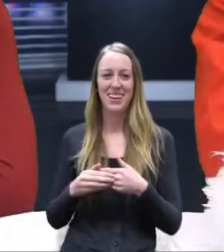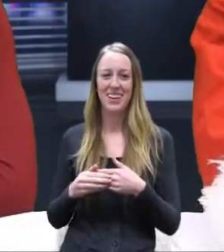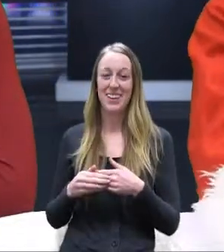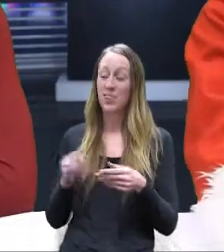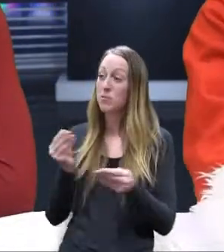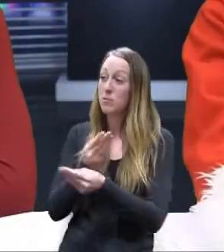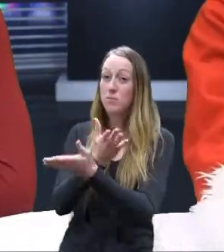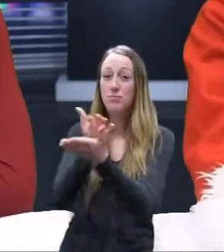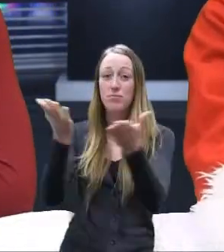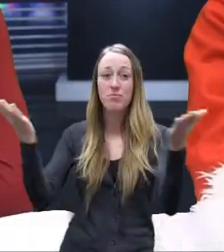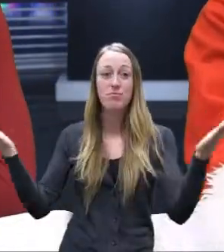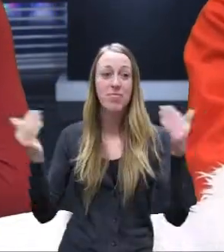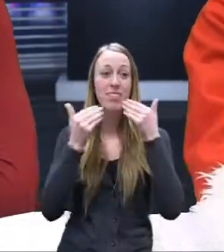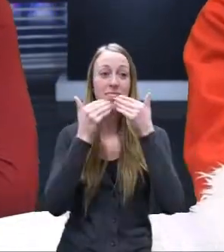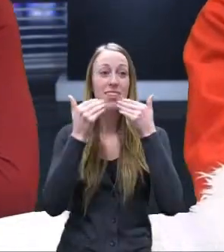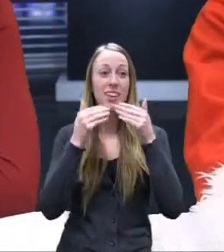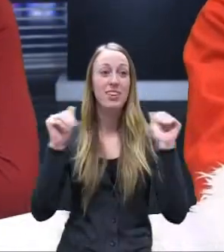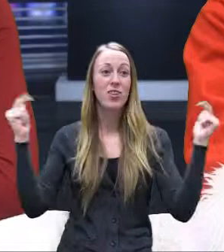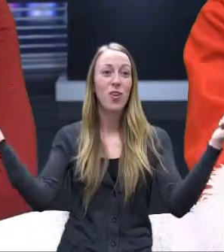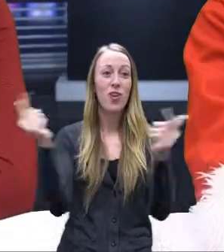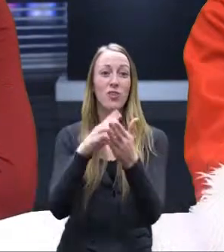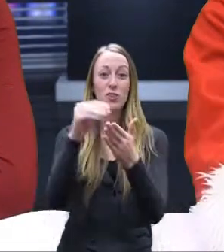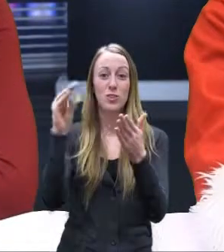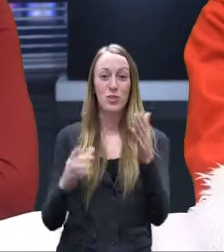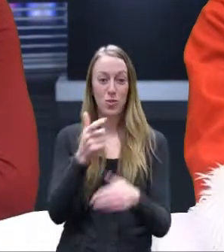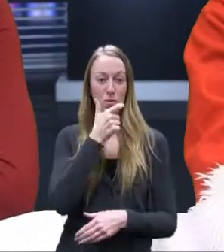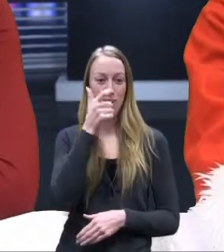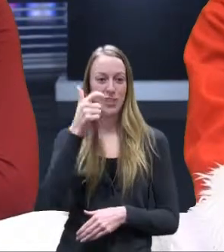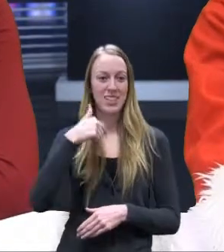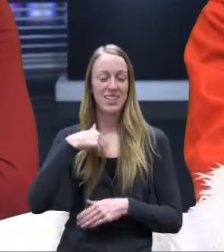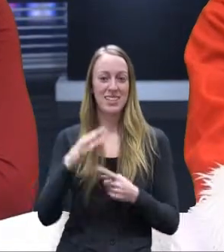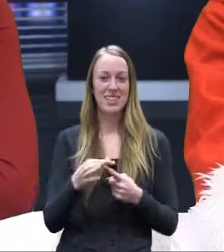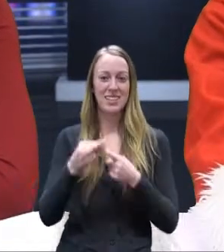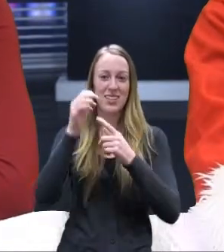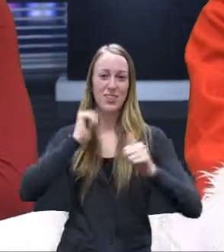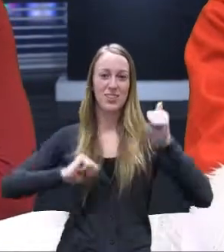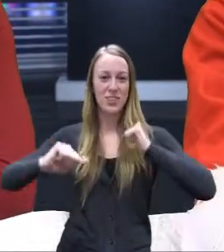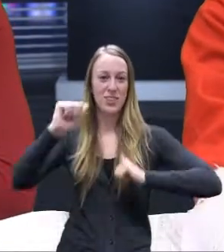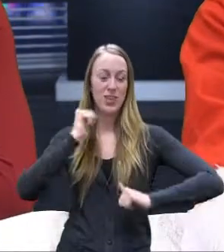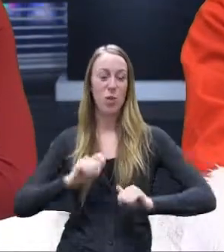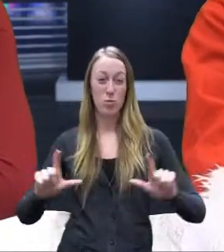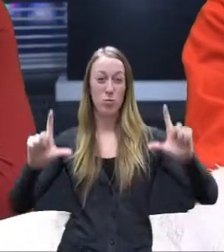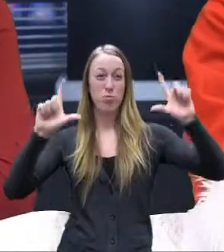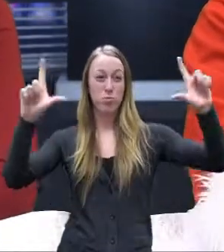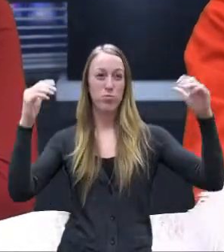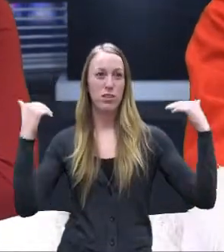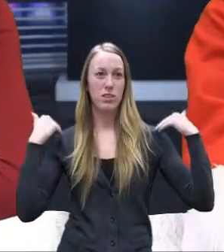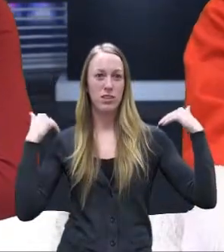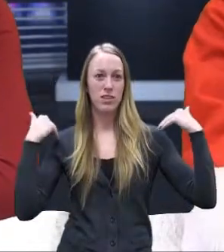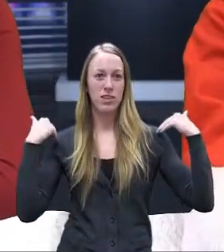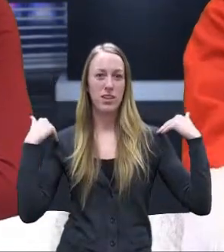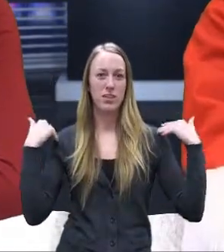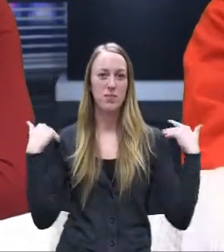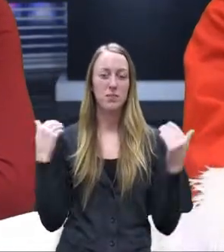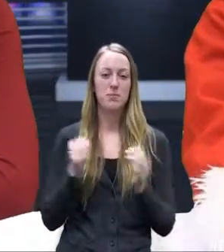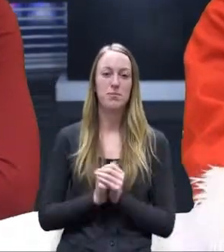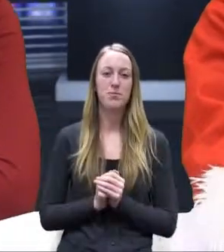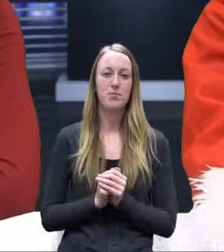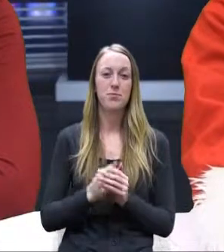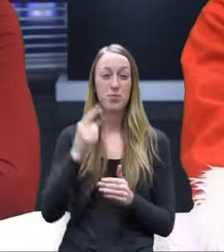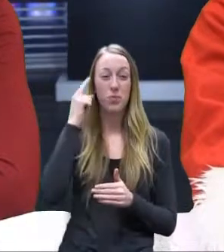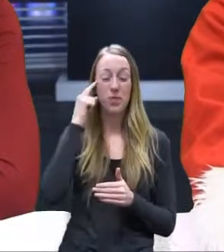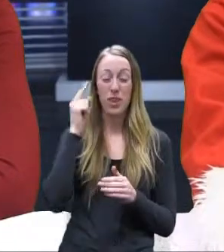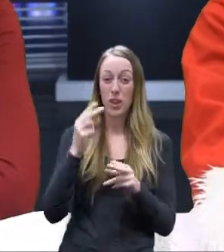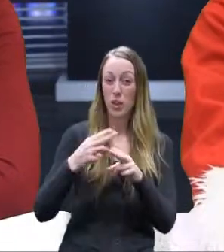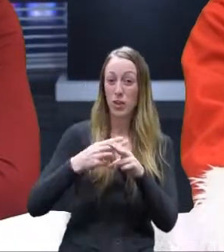big shout out to all our coyotes who are watching this premiere of the show on the big screen in the gym. For sure. Just think, everyone in a short while